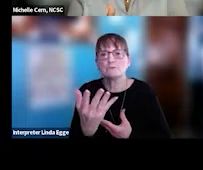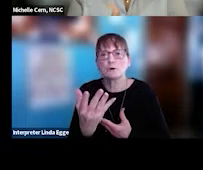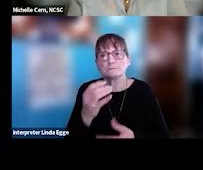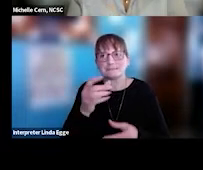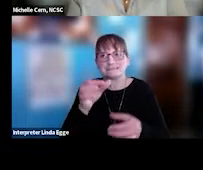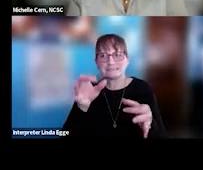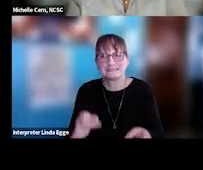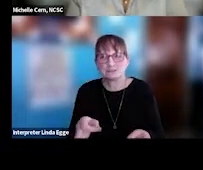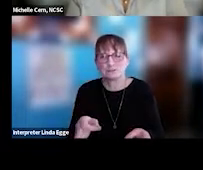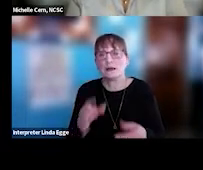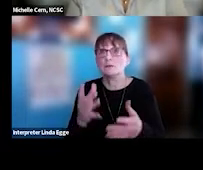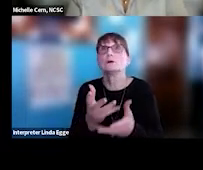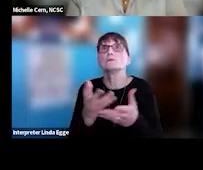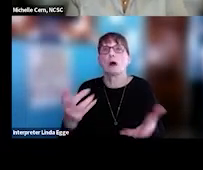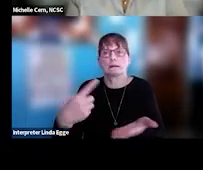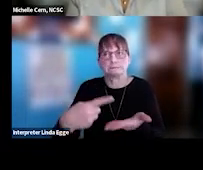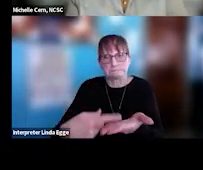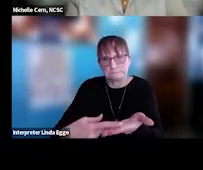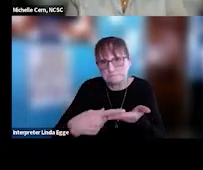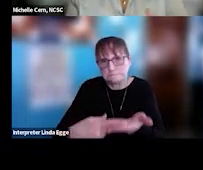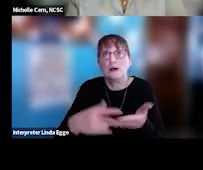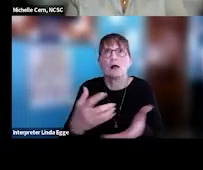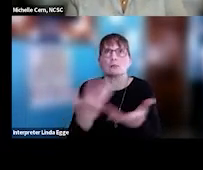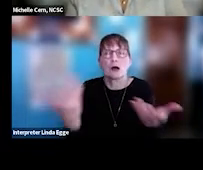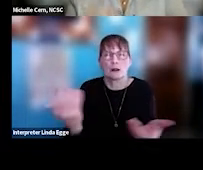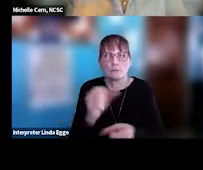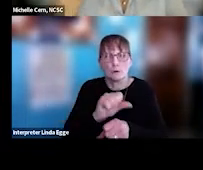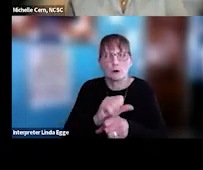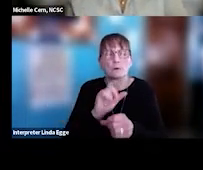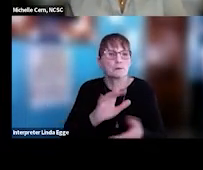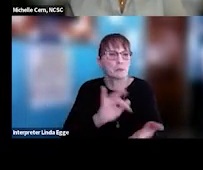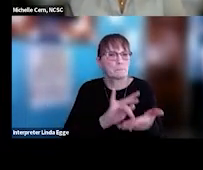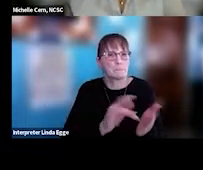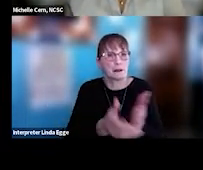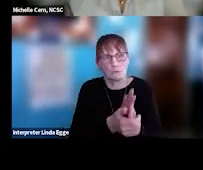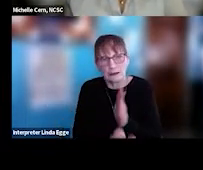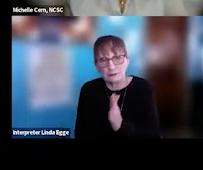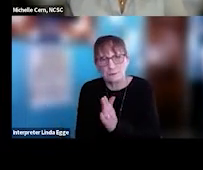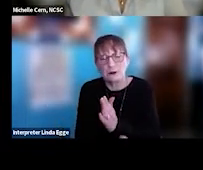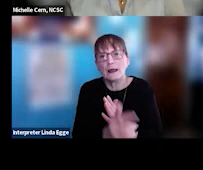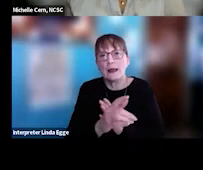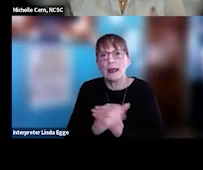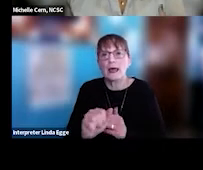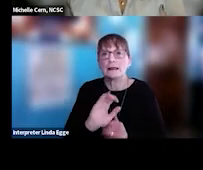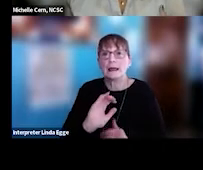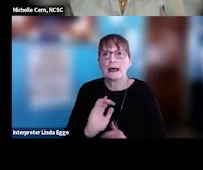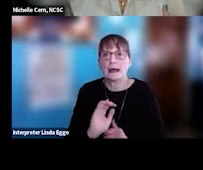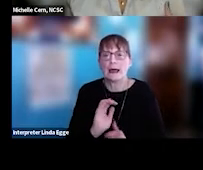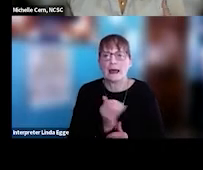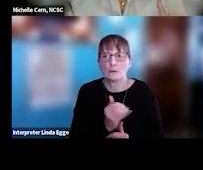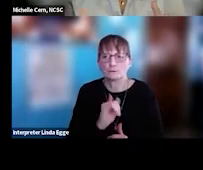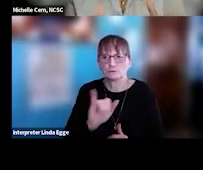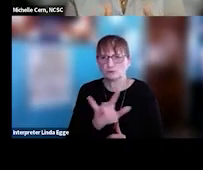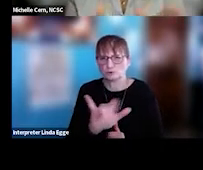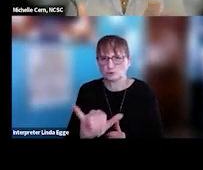lot of discussion and a lot of work with our medical experts and the RJOI leaders to understand what is it